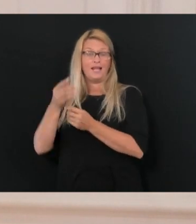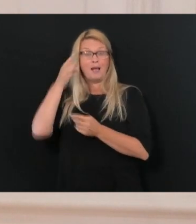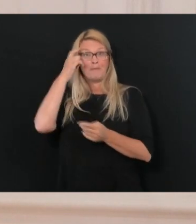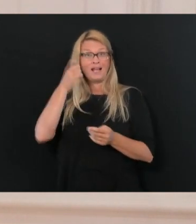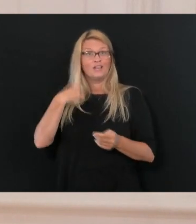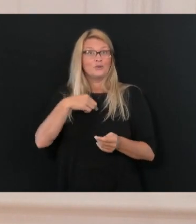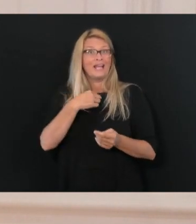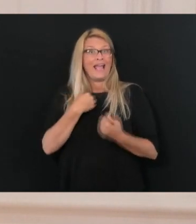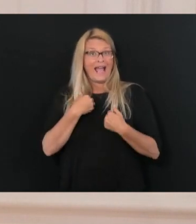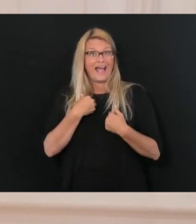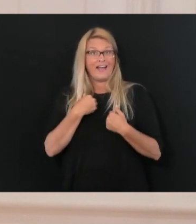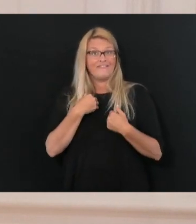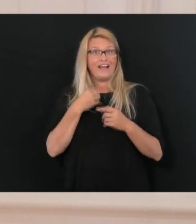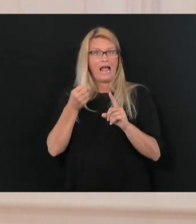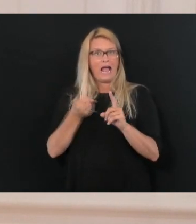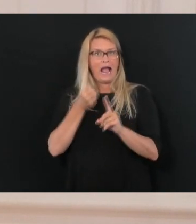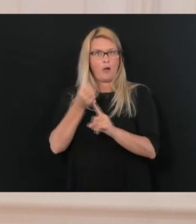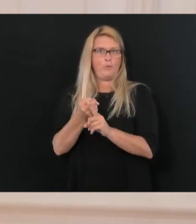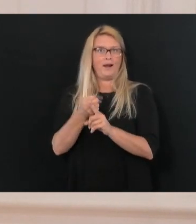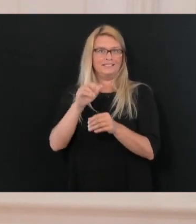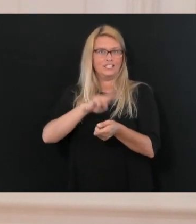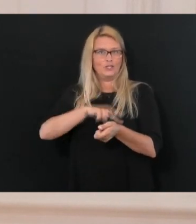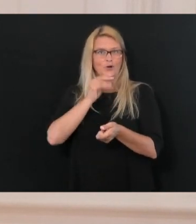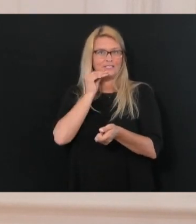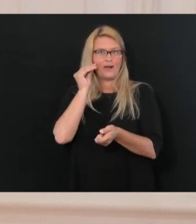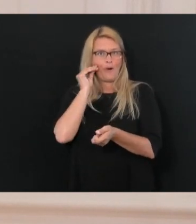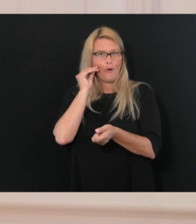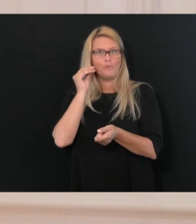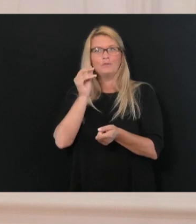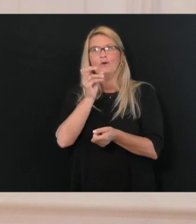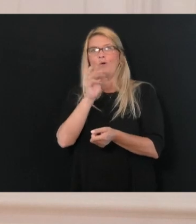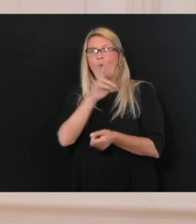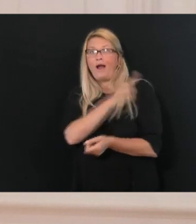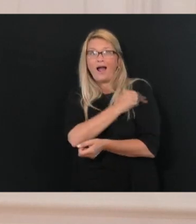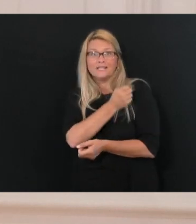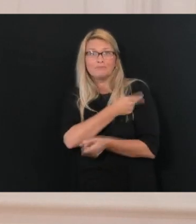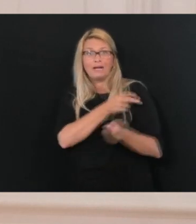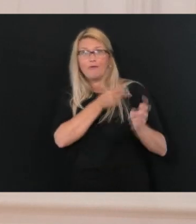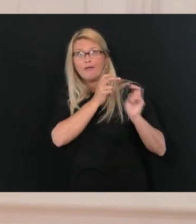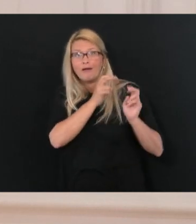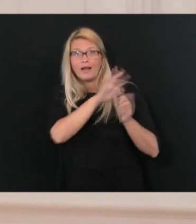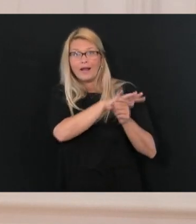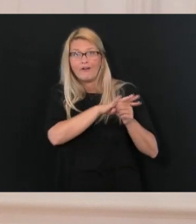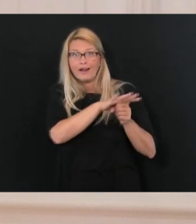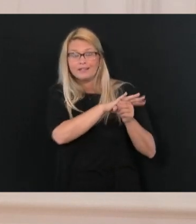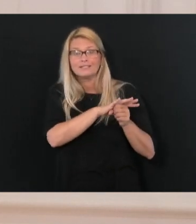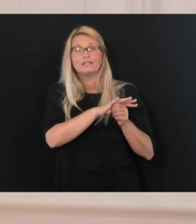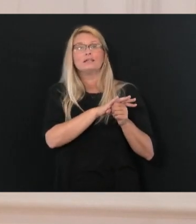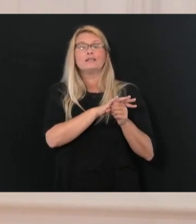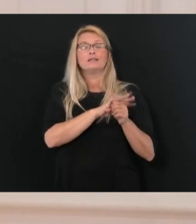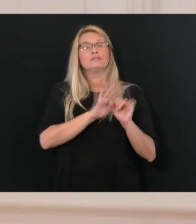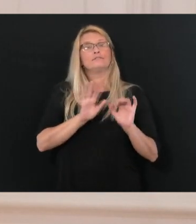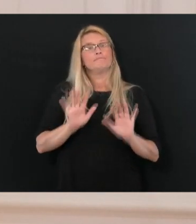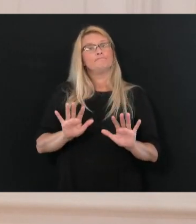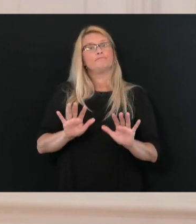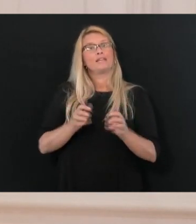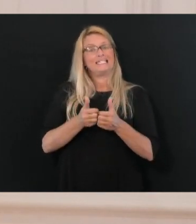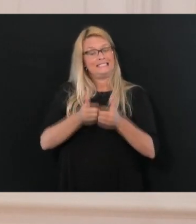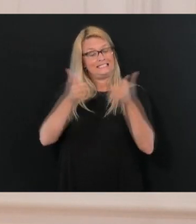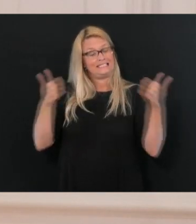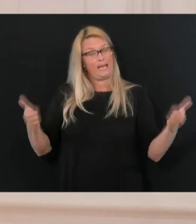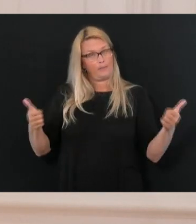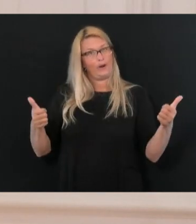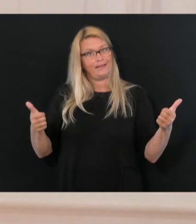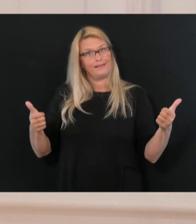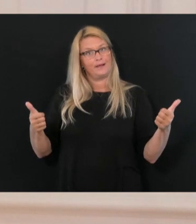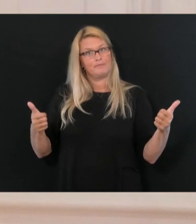home and even a hospital area, then by separating those two